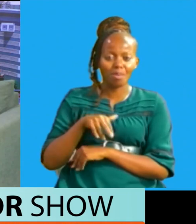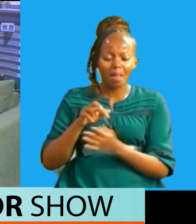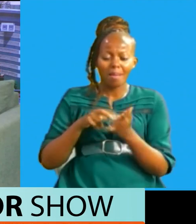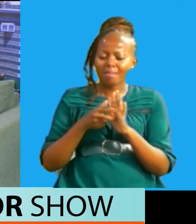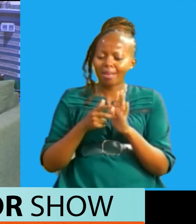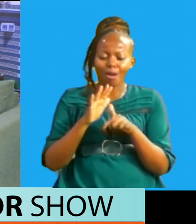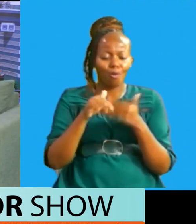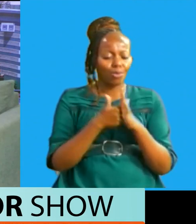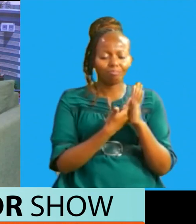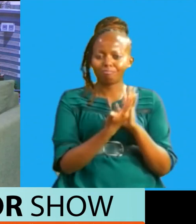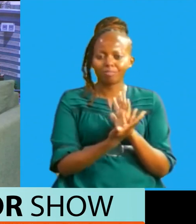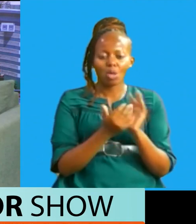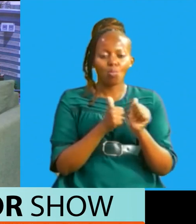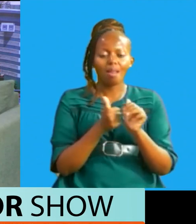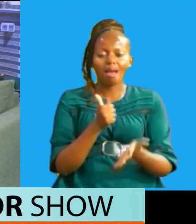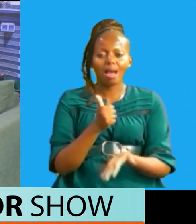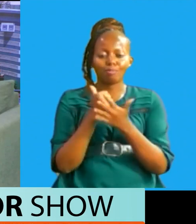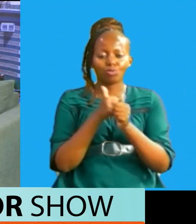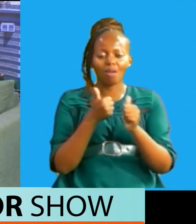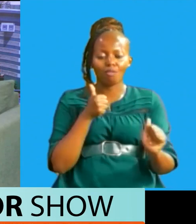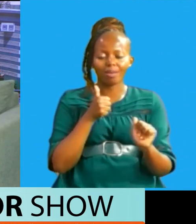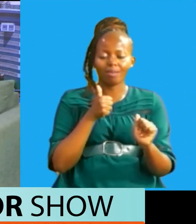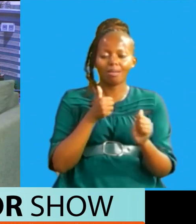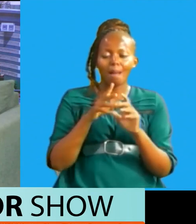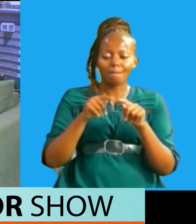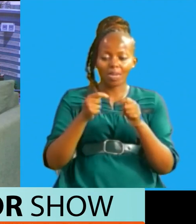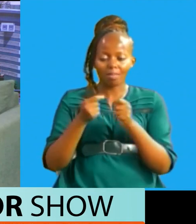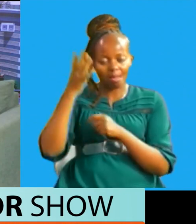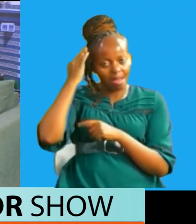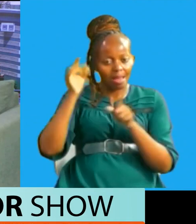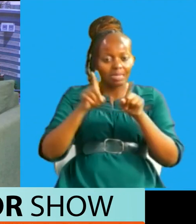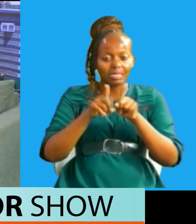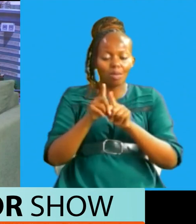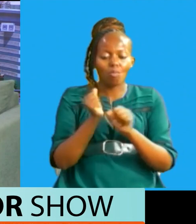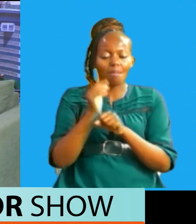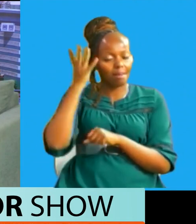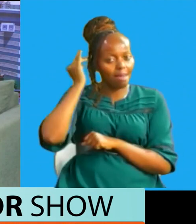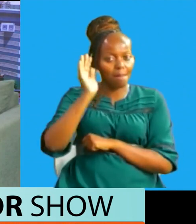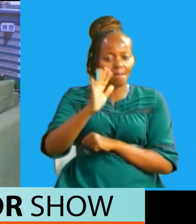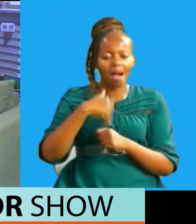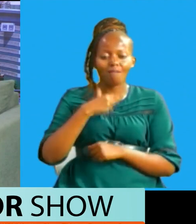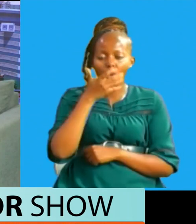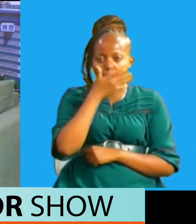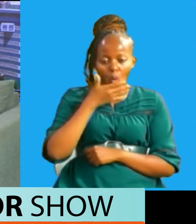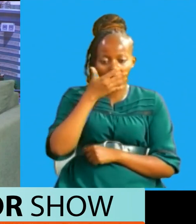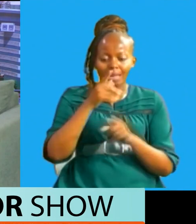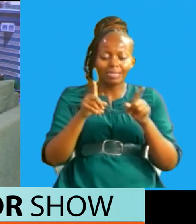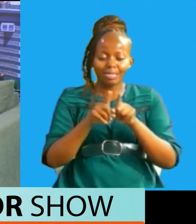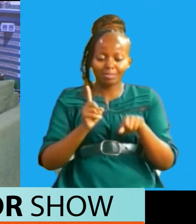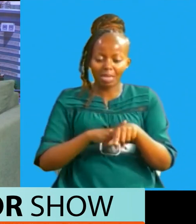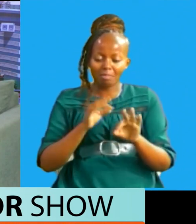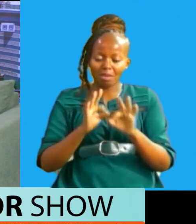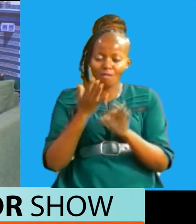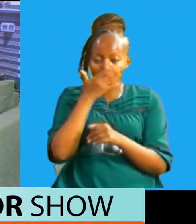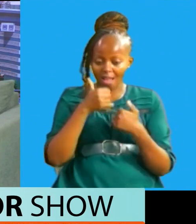these products will prevent breakage, and they also have moisture. And when your hair has moisture, there